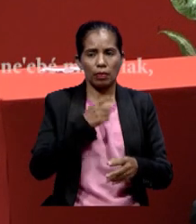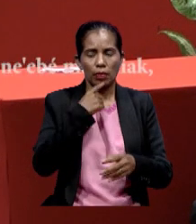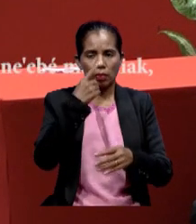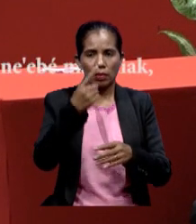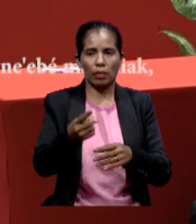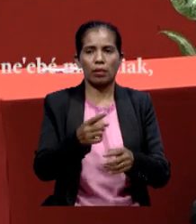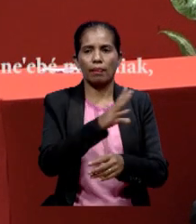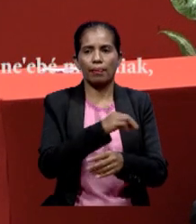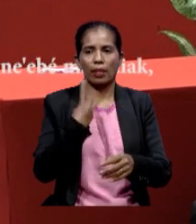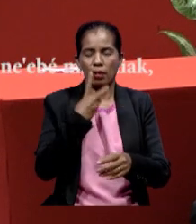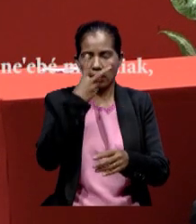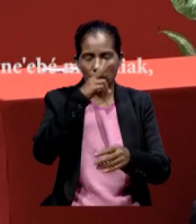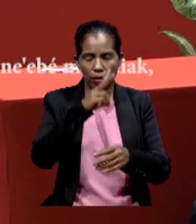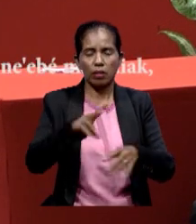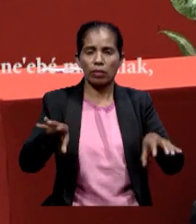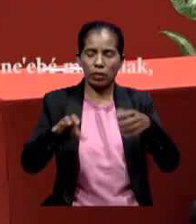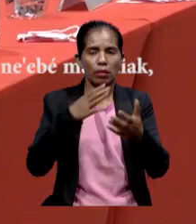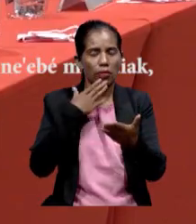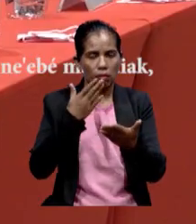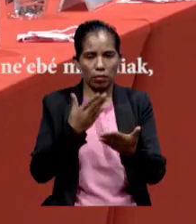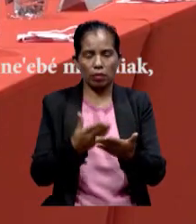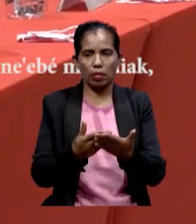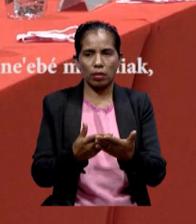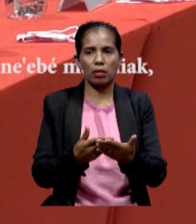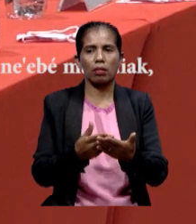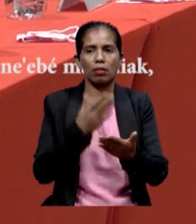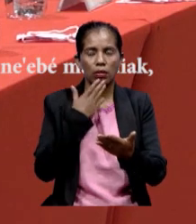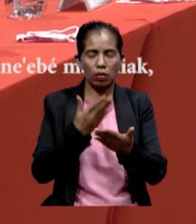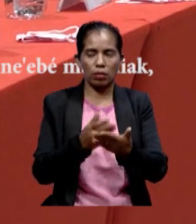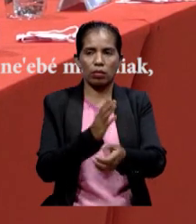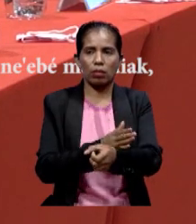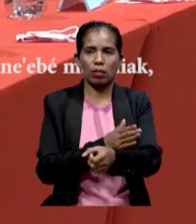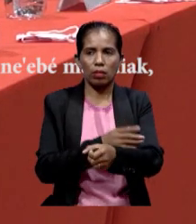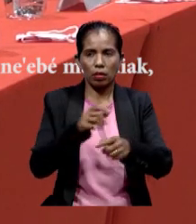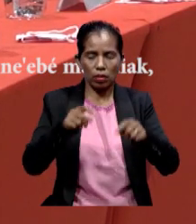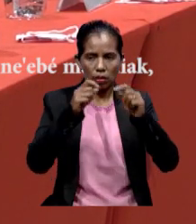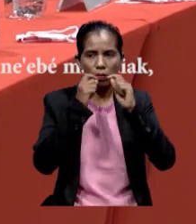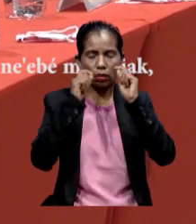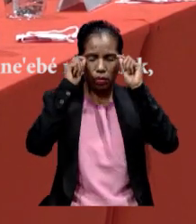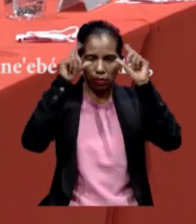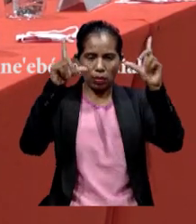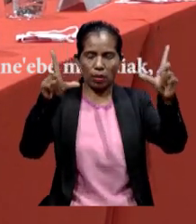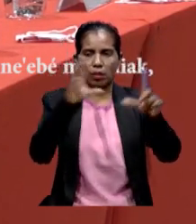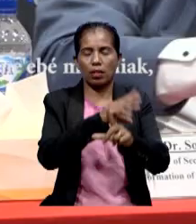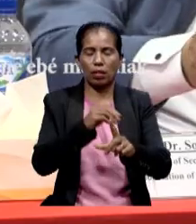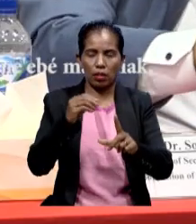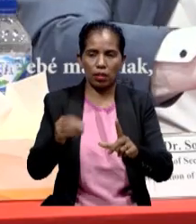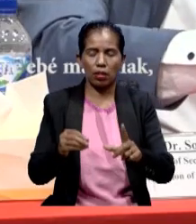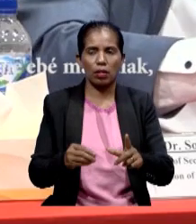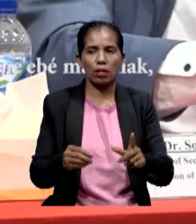we can see a lot of good prospects, a lot of good progress, a lot of good development, and we have a lot of hope for